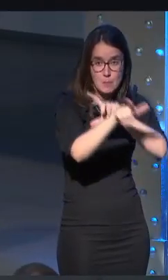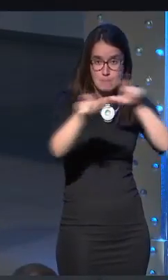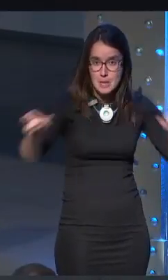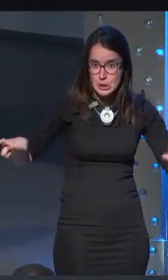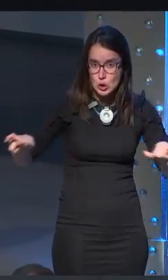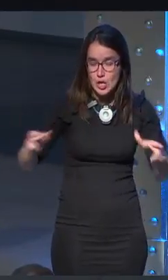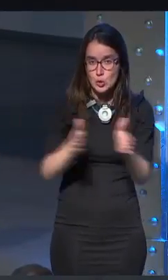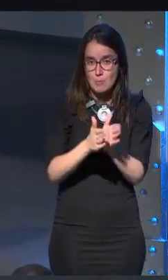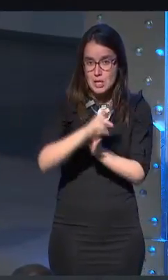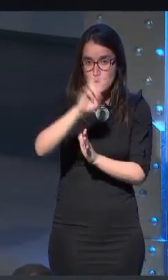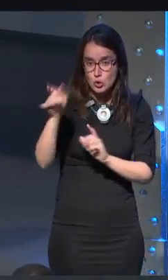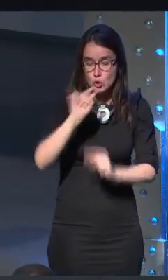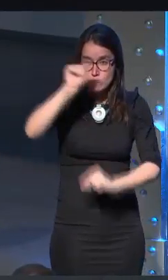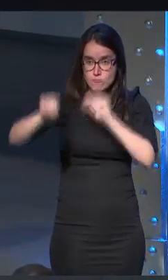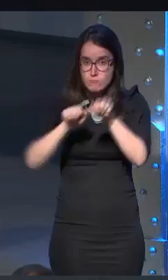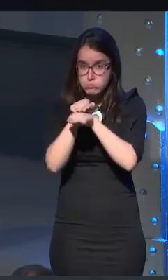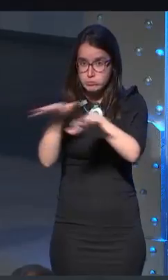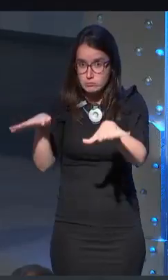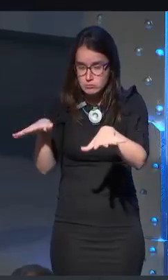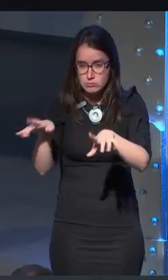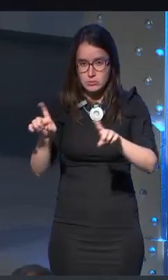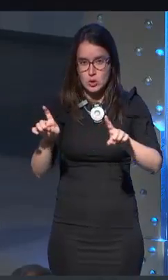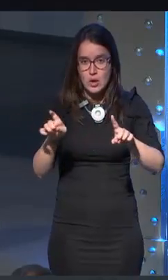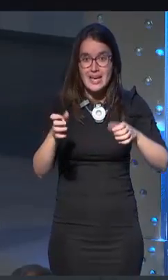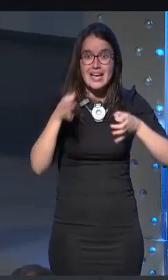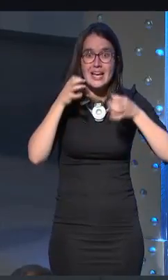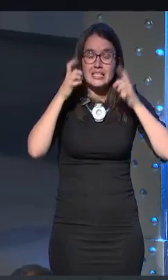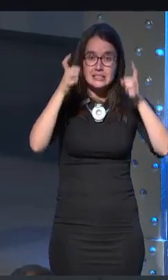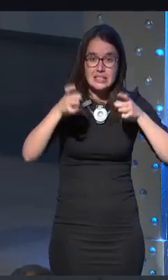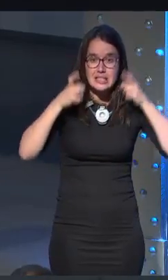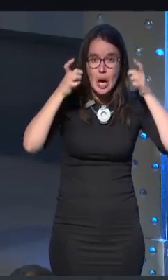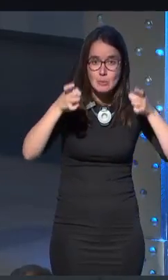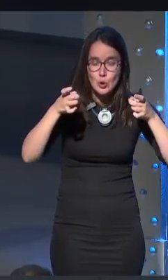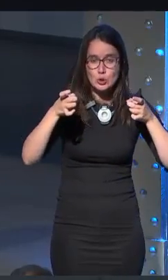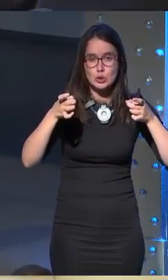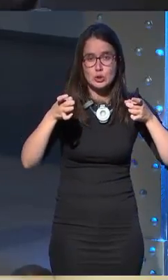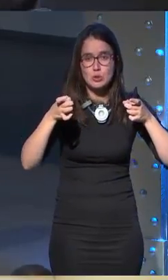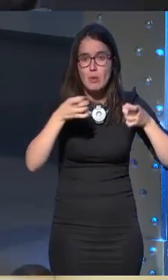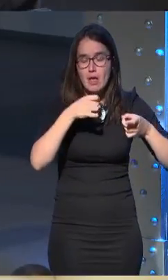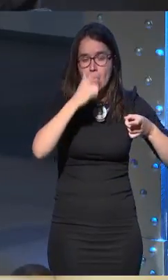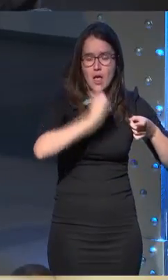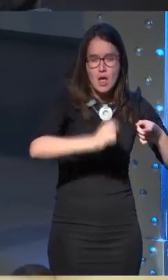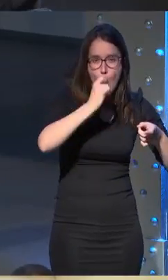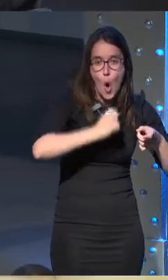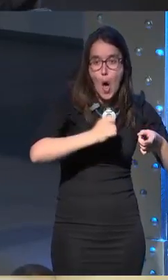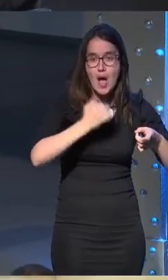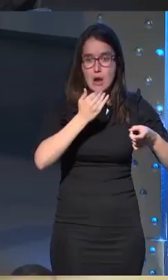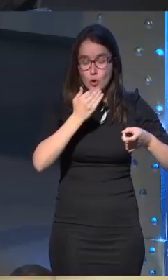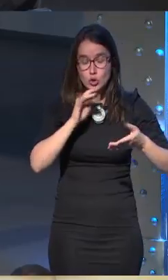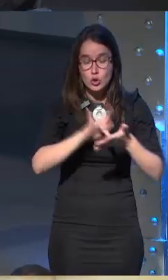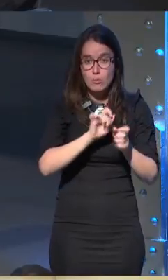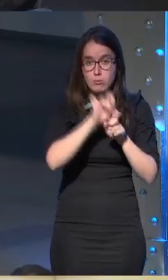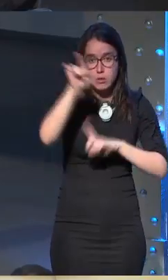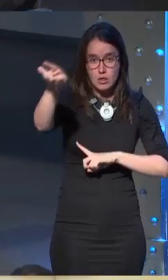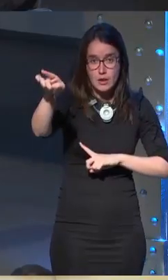any kind of illness before they launch, because you wouldn't want to have the flu or even congestion. In space, with no gravity, all